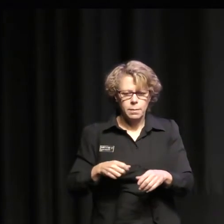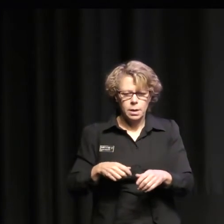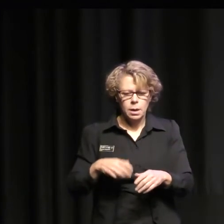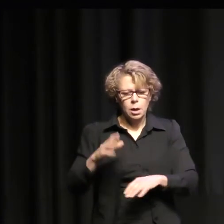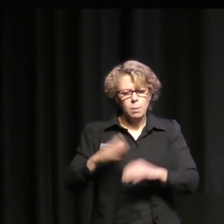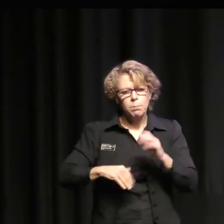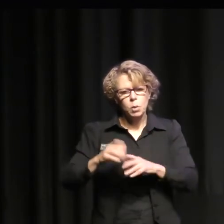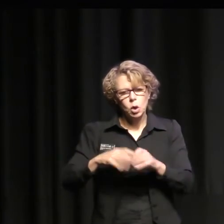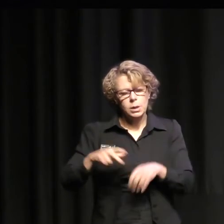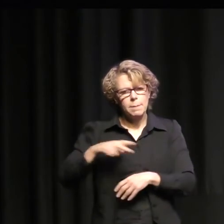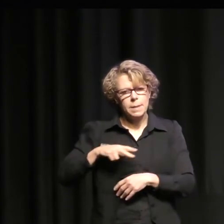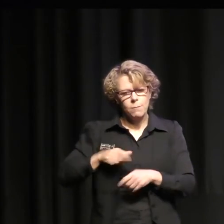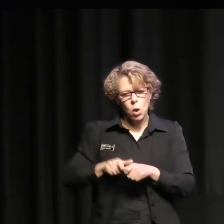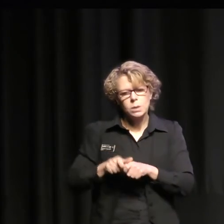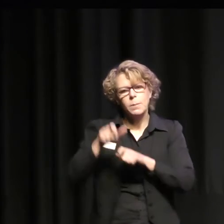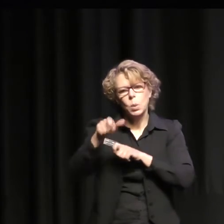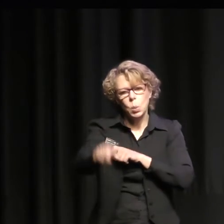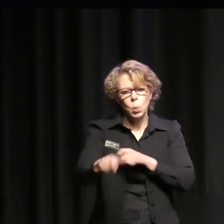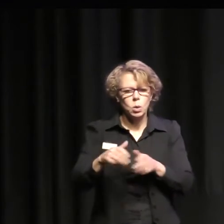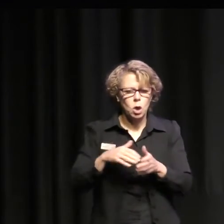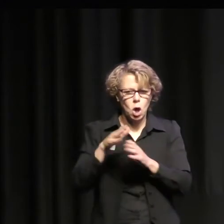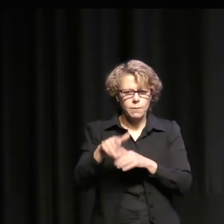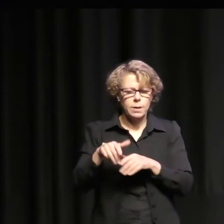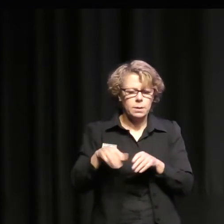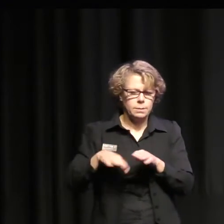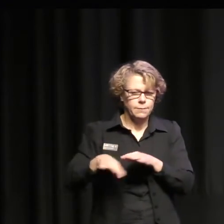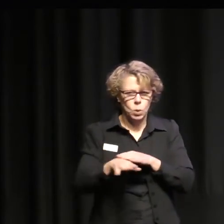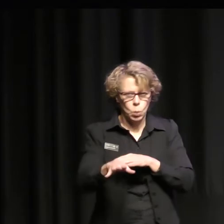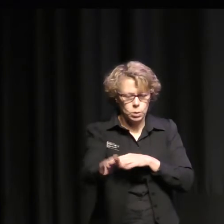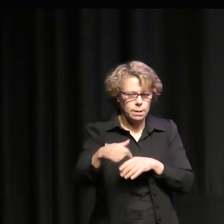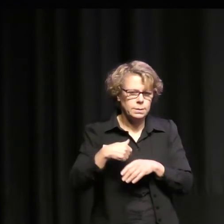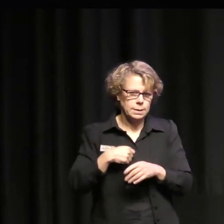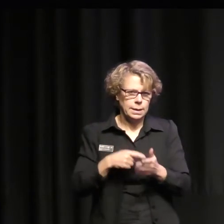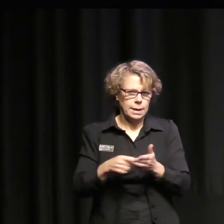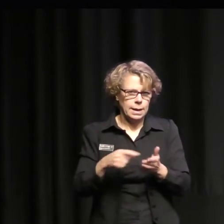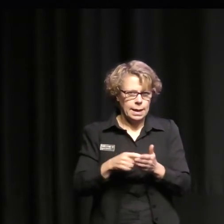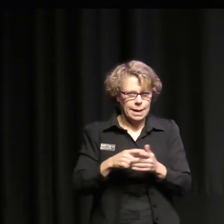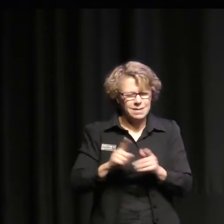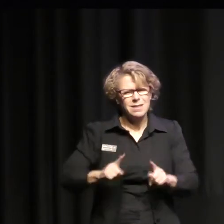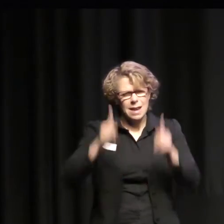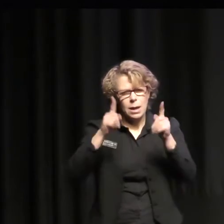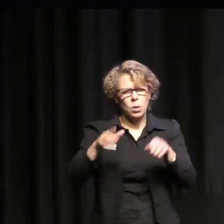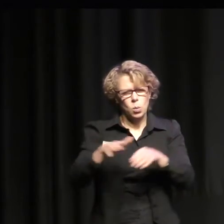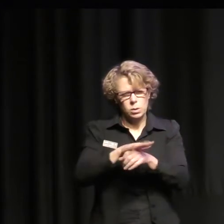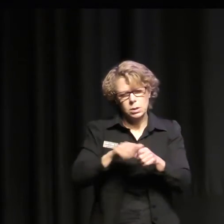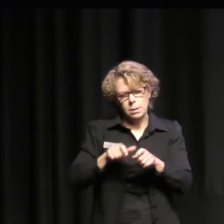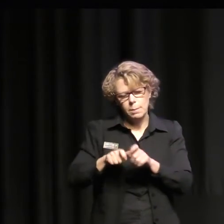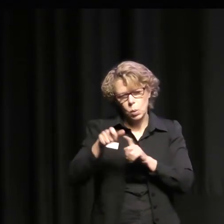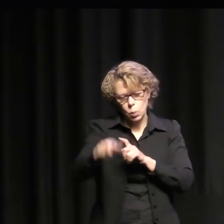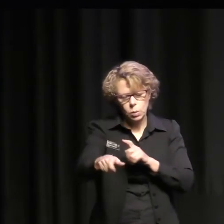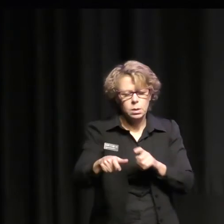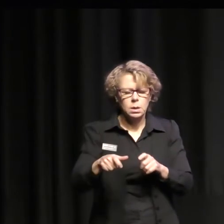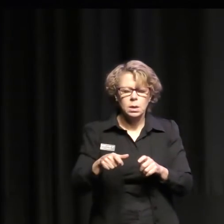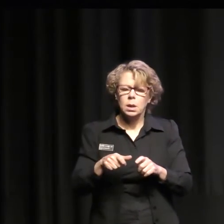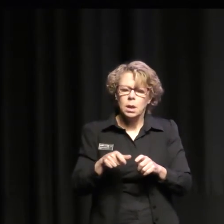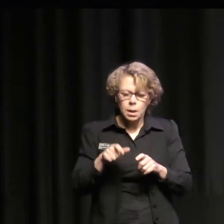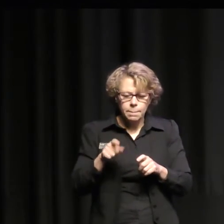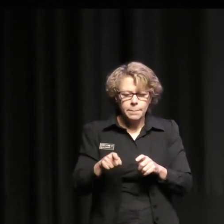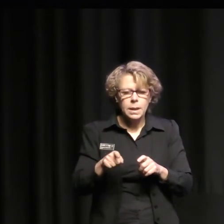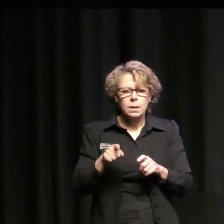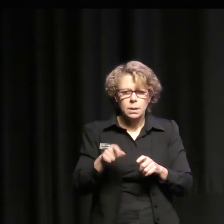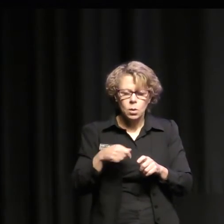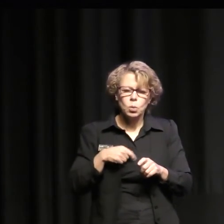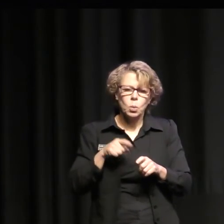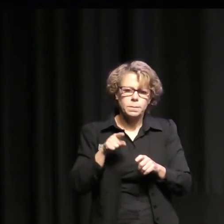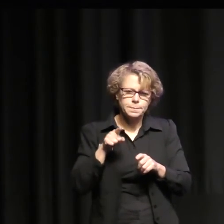bridge over the Thames. It's called the Garden Bridge. They're making millions out of it, but it came to the